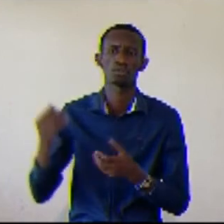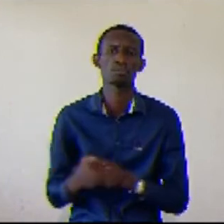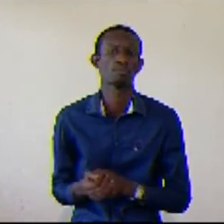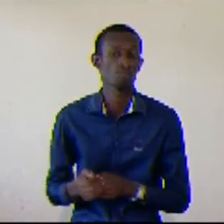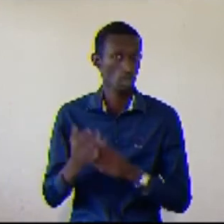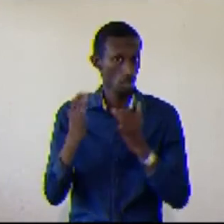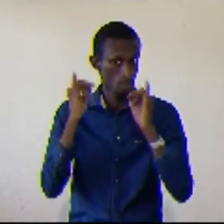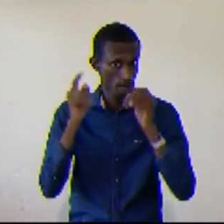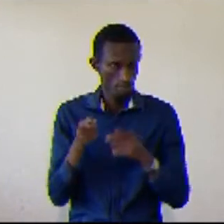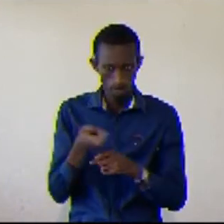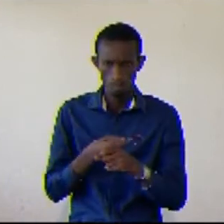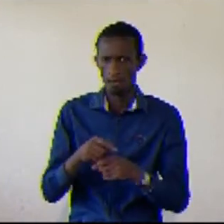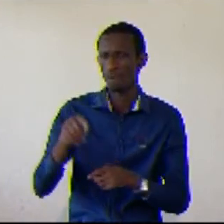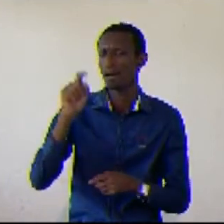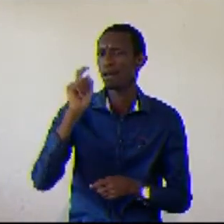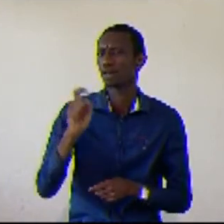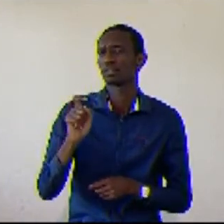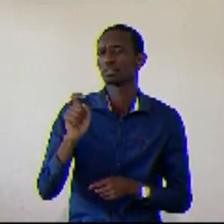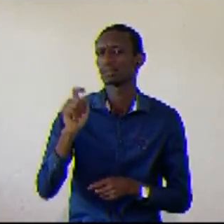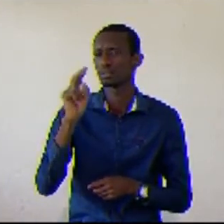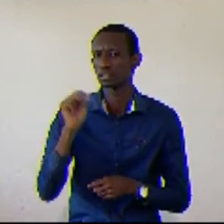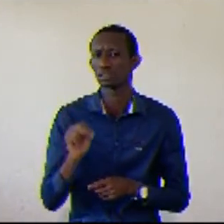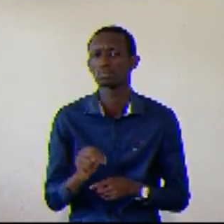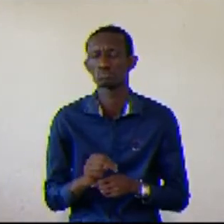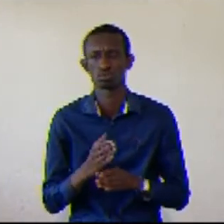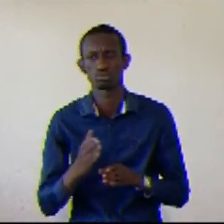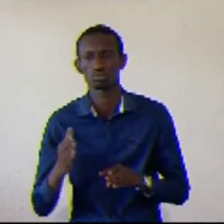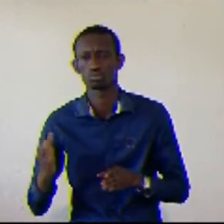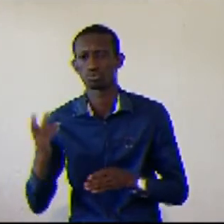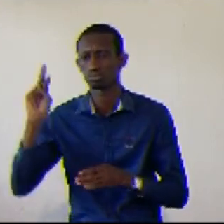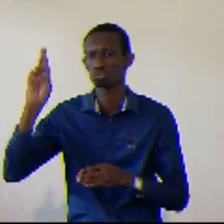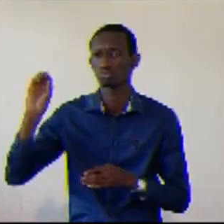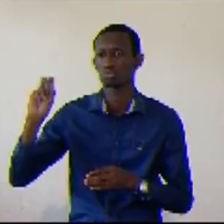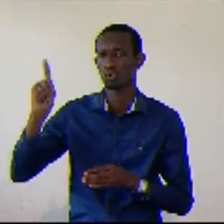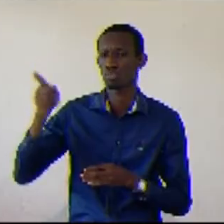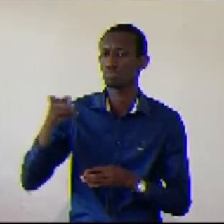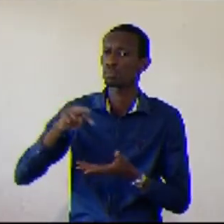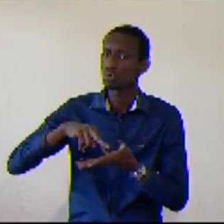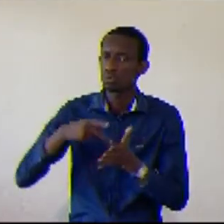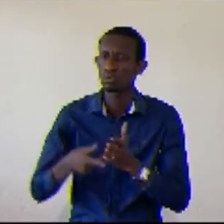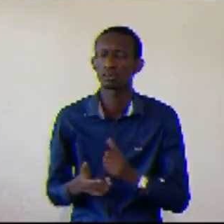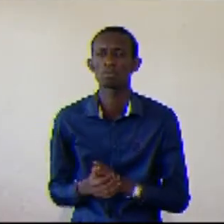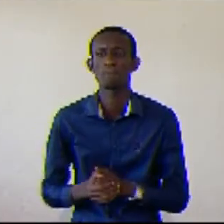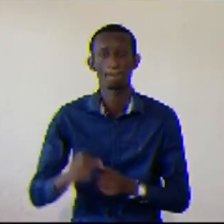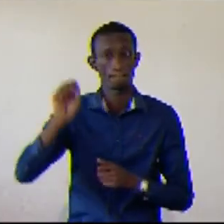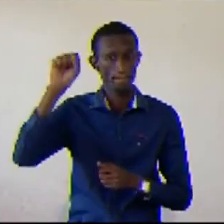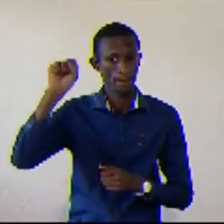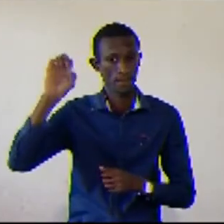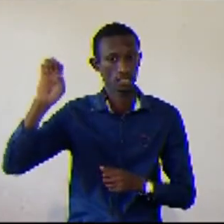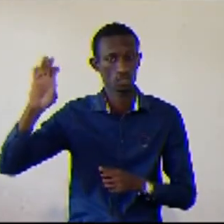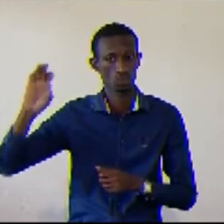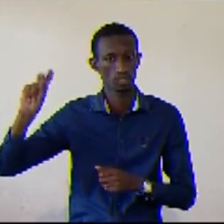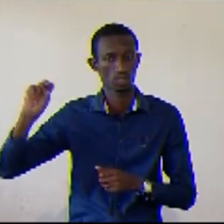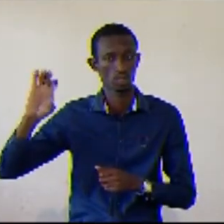this root, means that the sequence of xn plus 1, which is equal